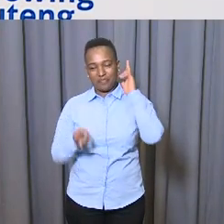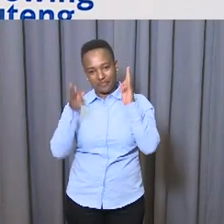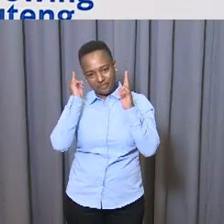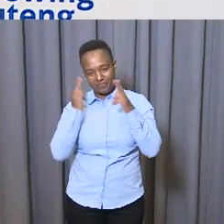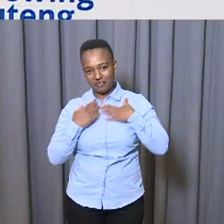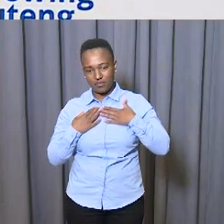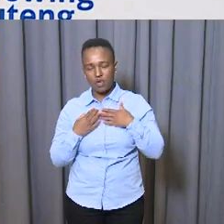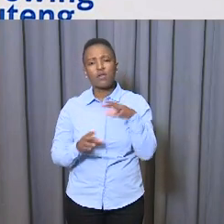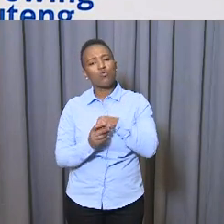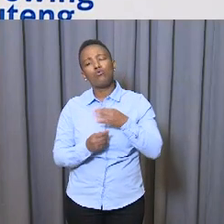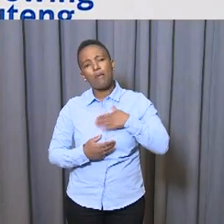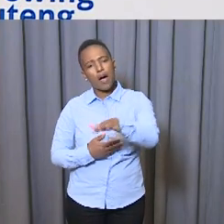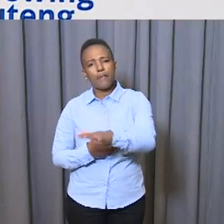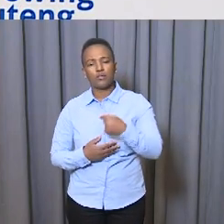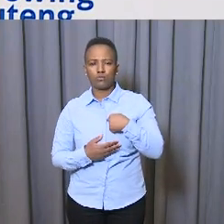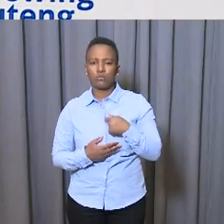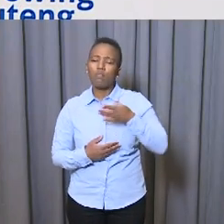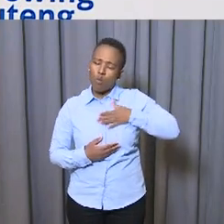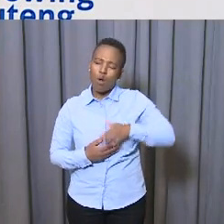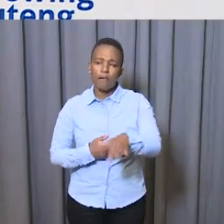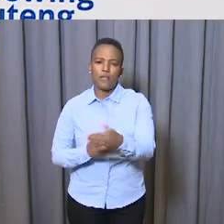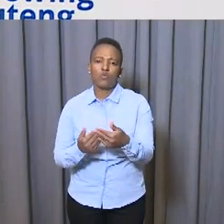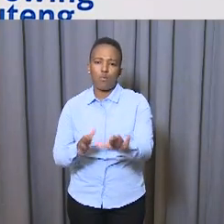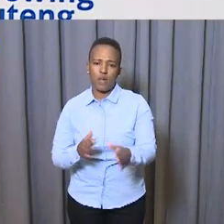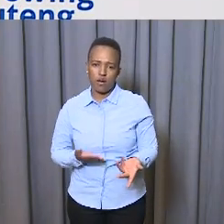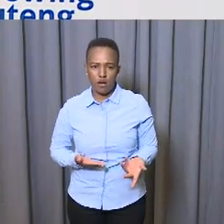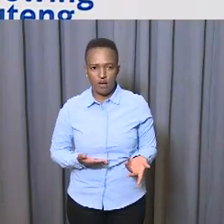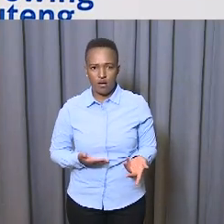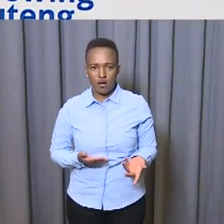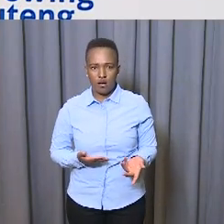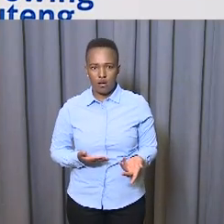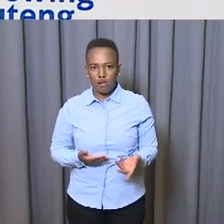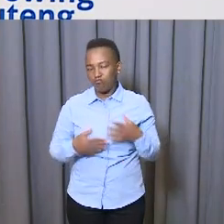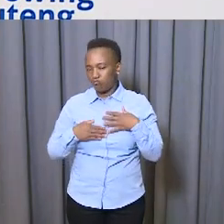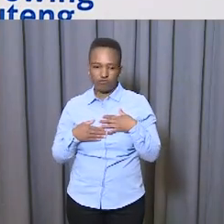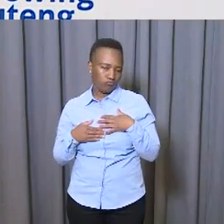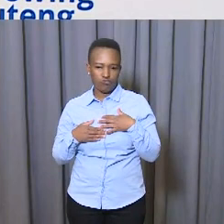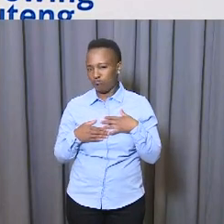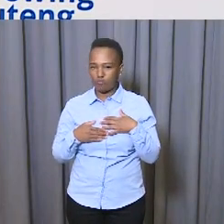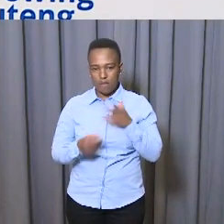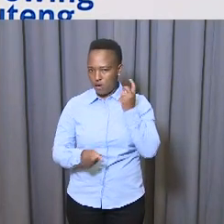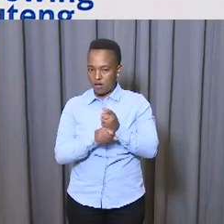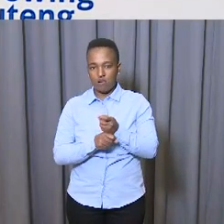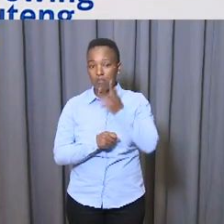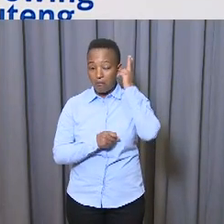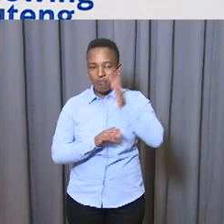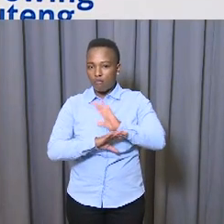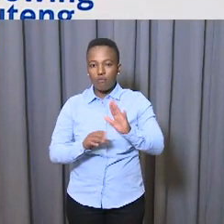Including that place, because I do want that place to be open. And I'm not going to cut my hair until that place is open.